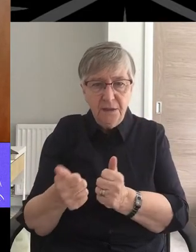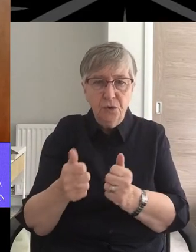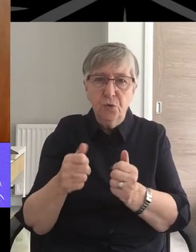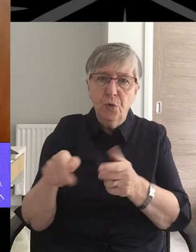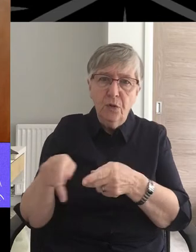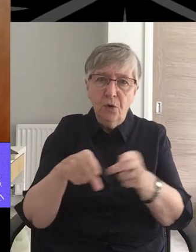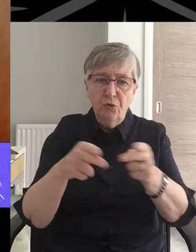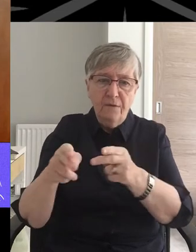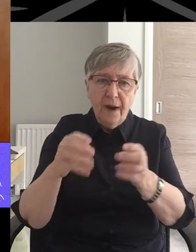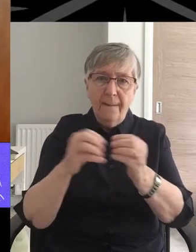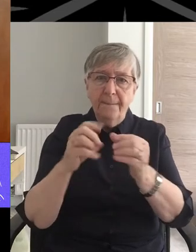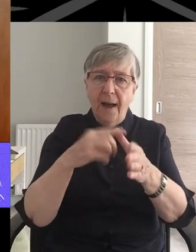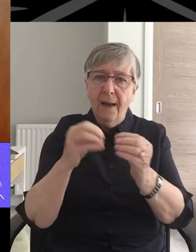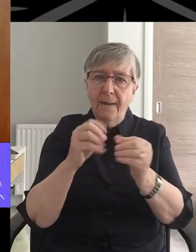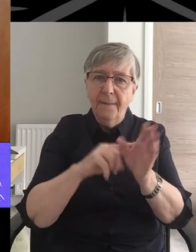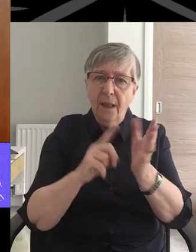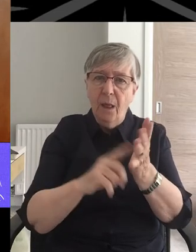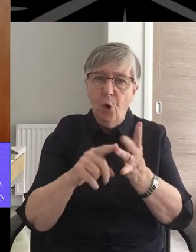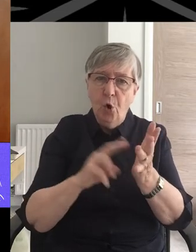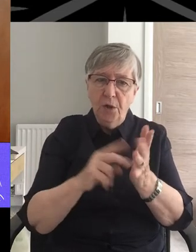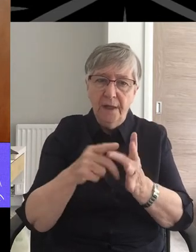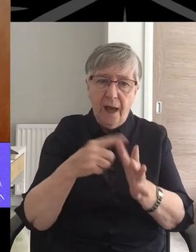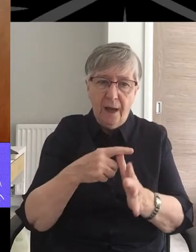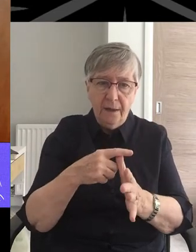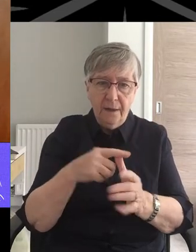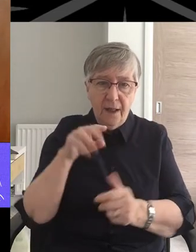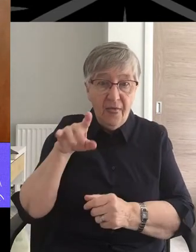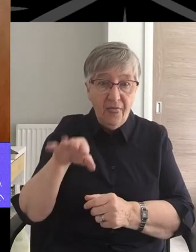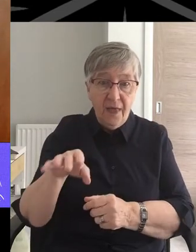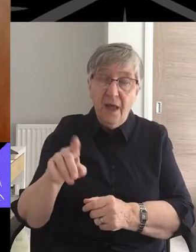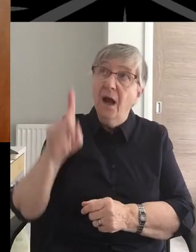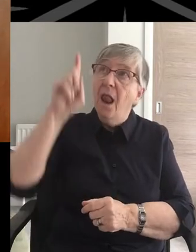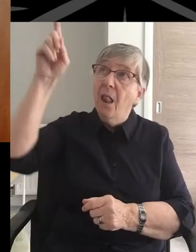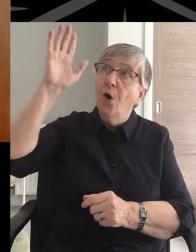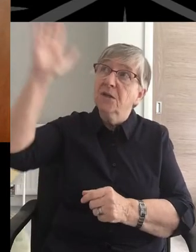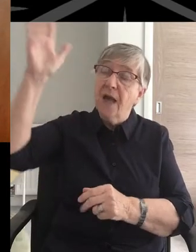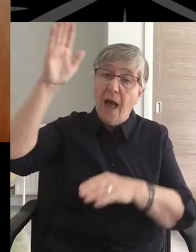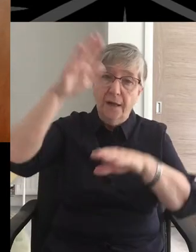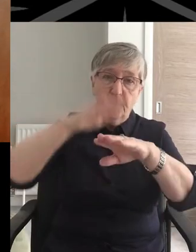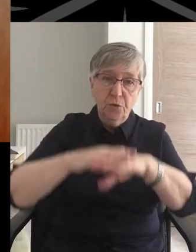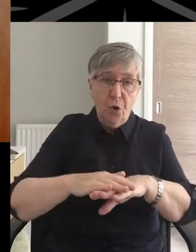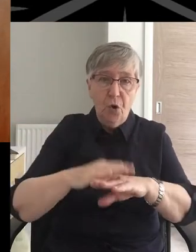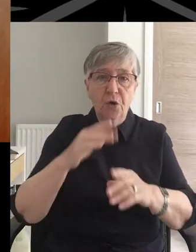the land of the Babylonians. There the hand of the Lord was on him.